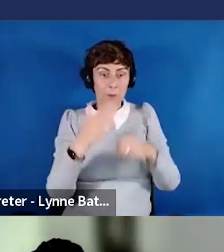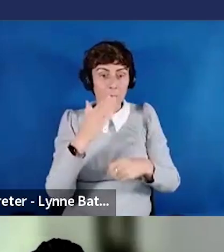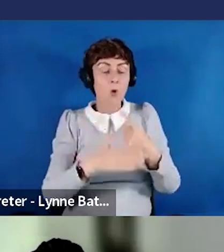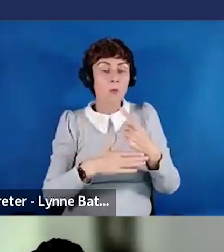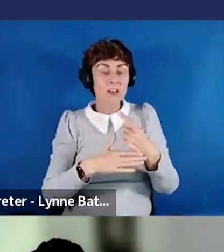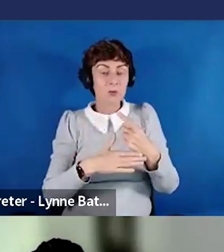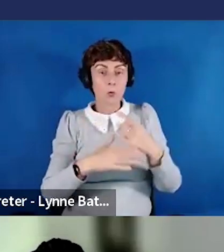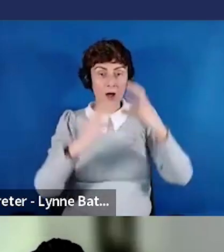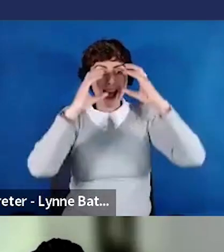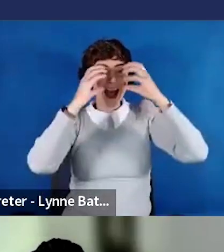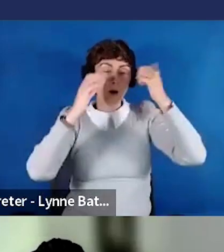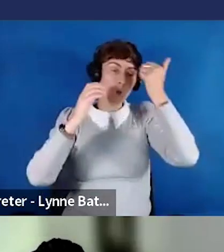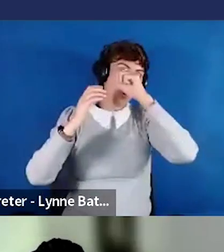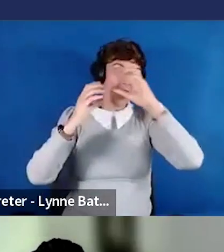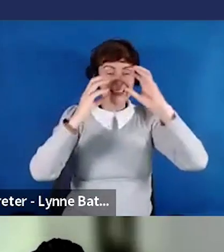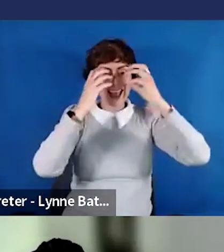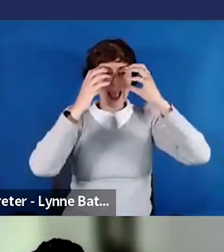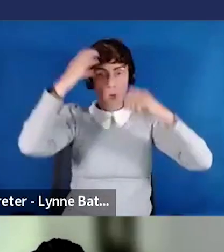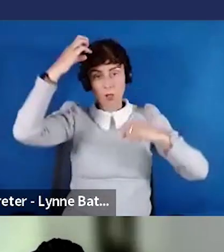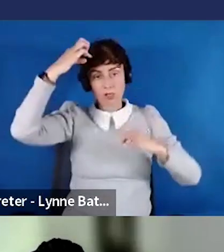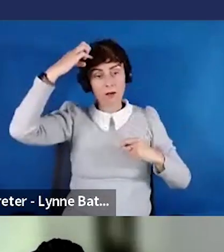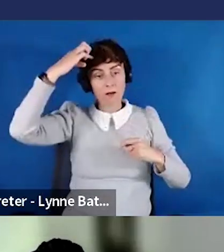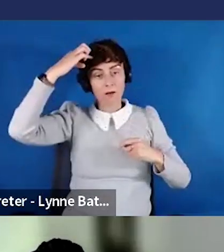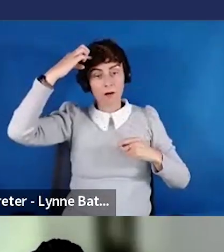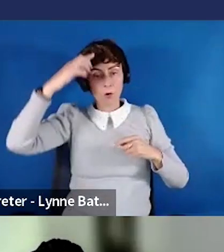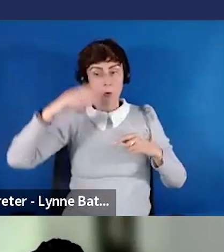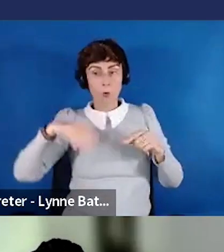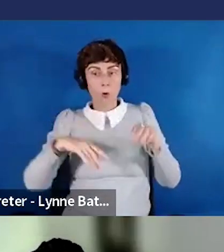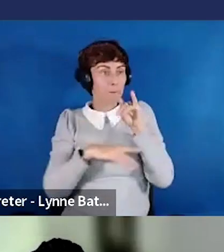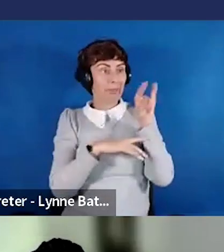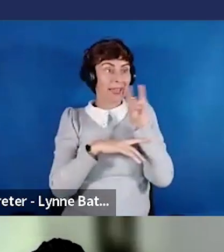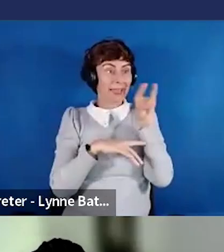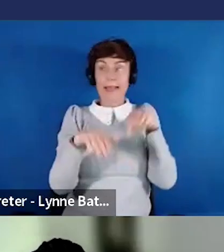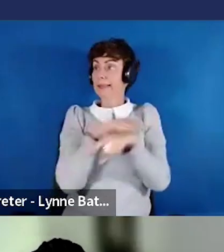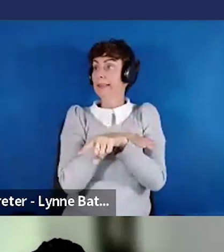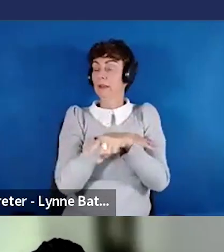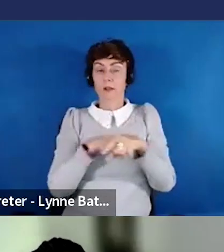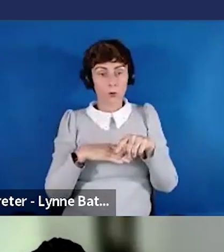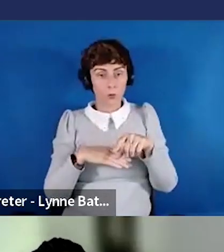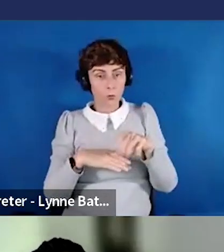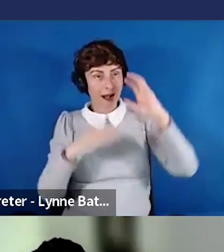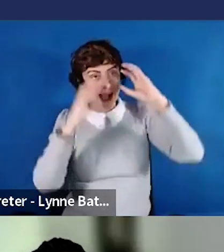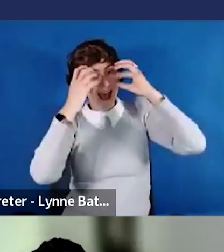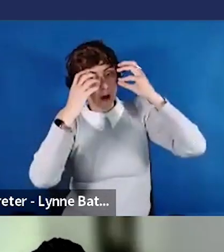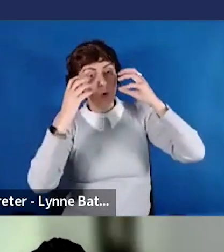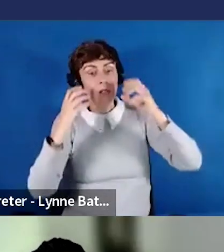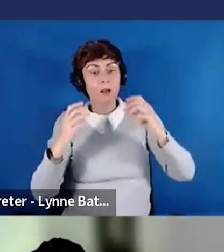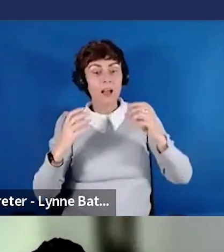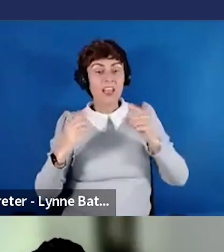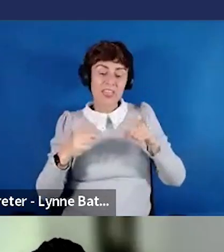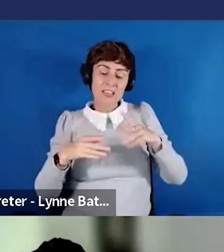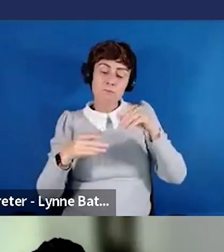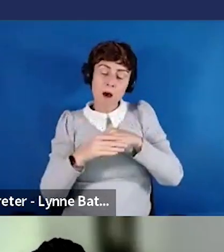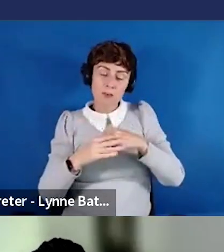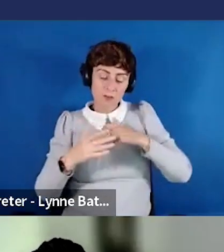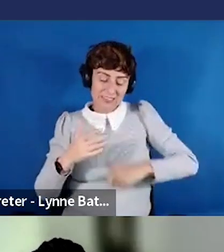that the wise owl, you know, the prefrontal cortex can stay in charge. And I think it's tending, and it's part of self-care as well,